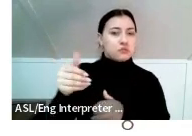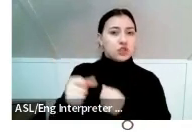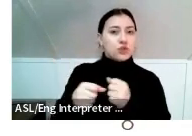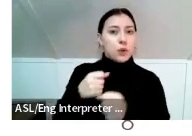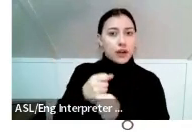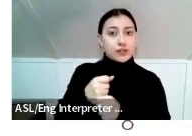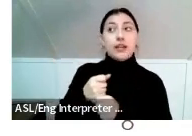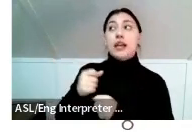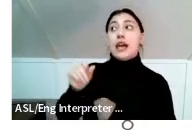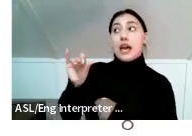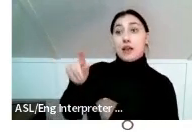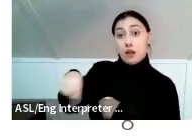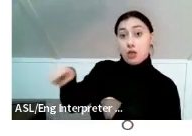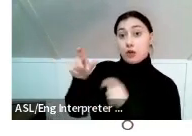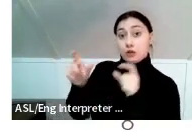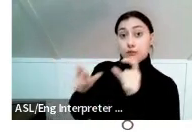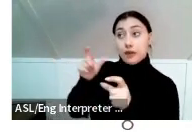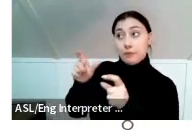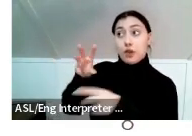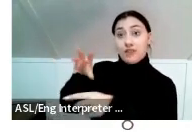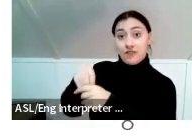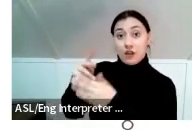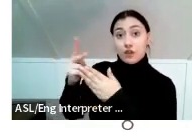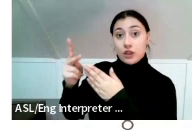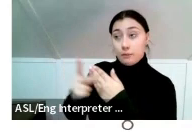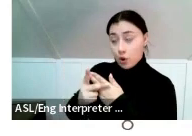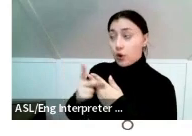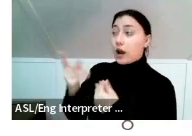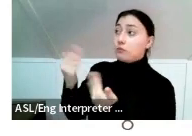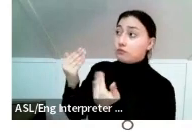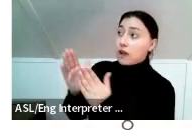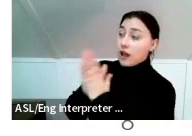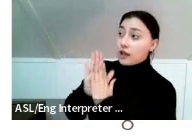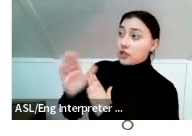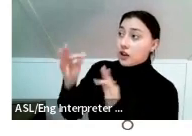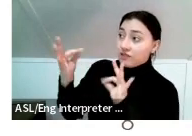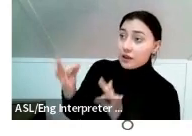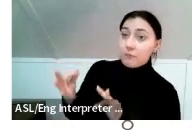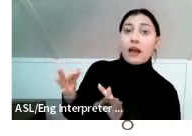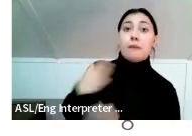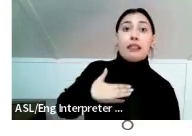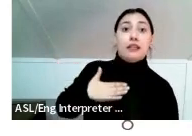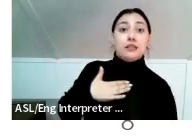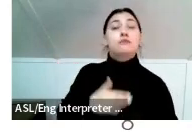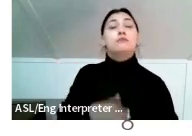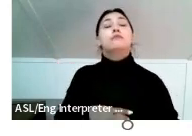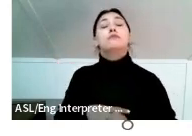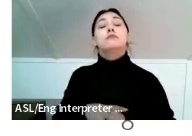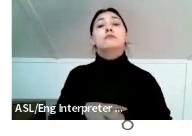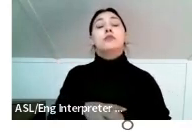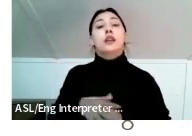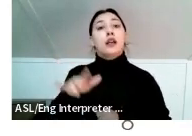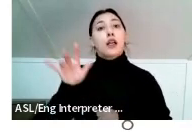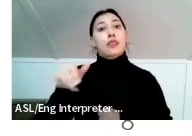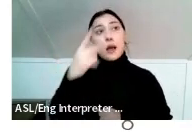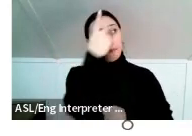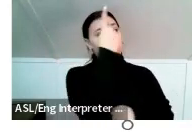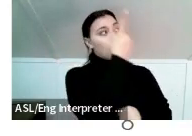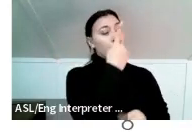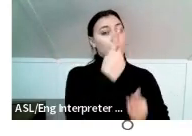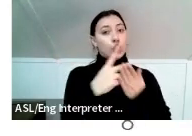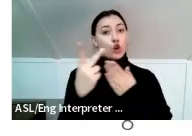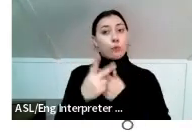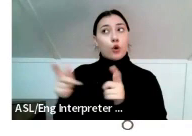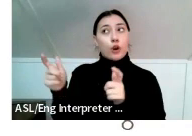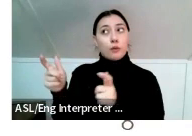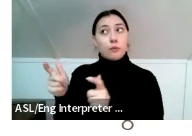that are in the portfolio grant program to tell them about that. The phasing out of the portfolio program is not the